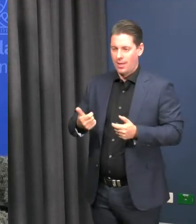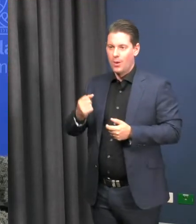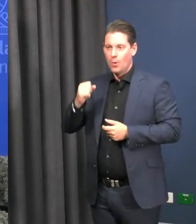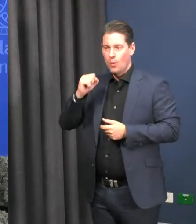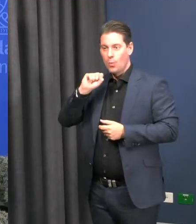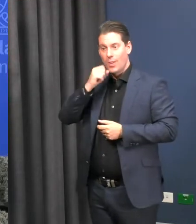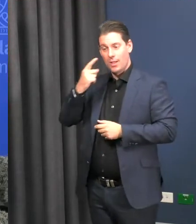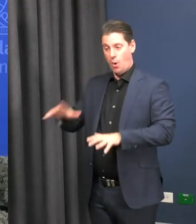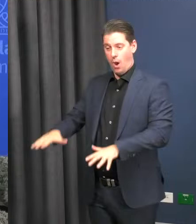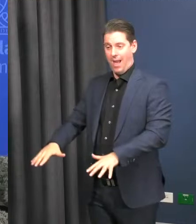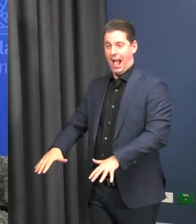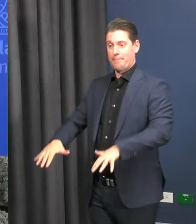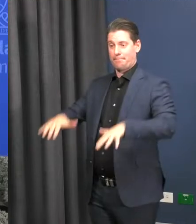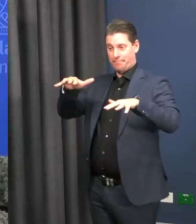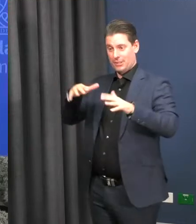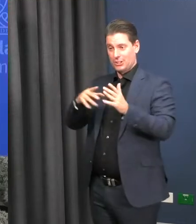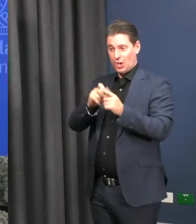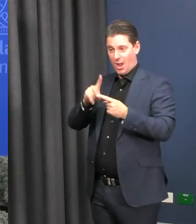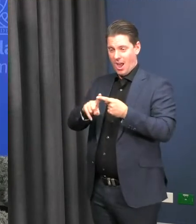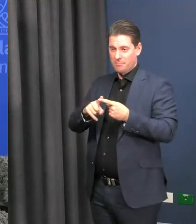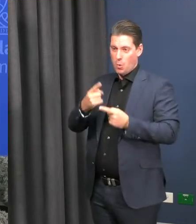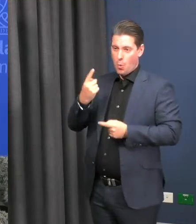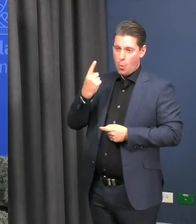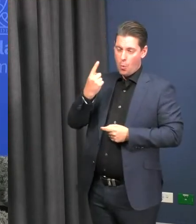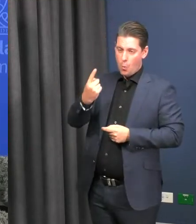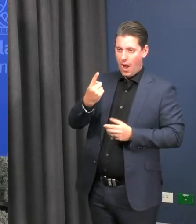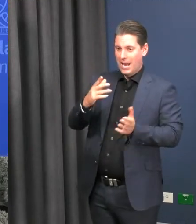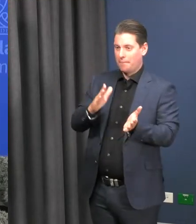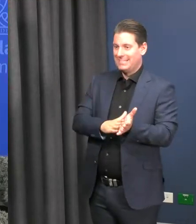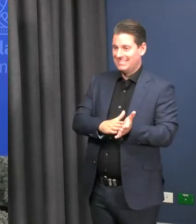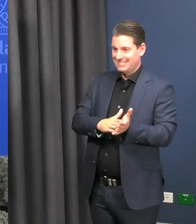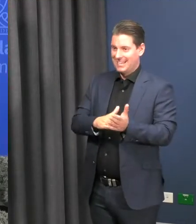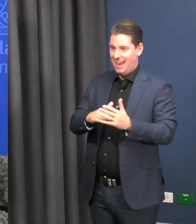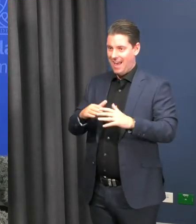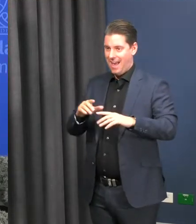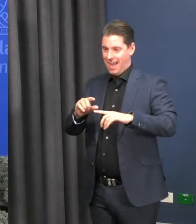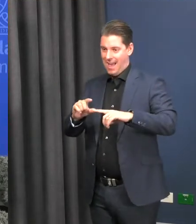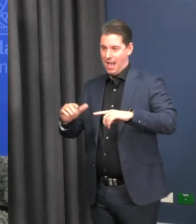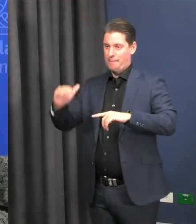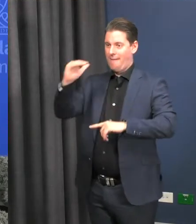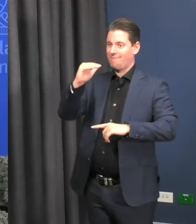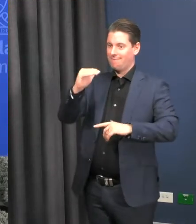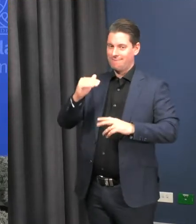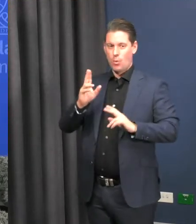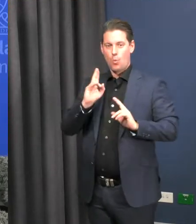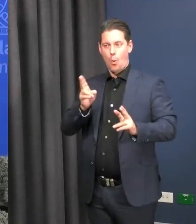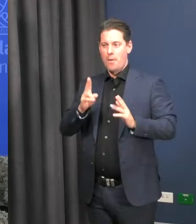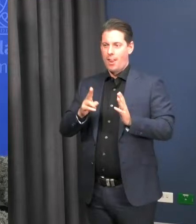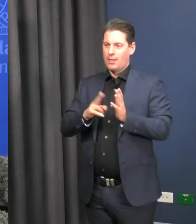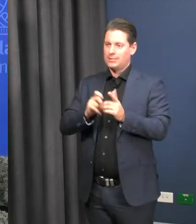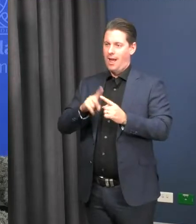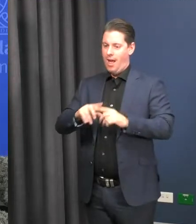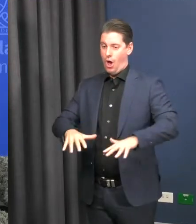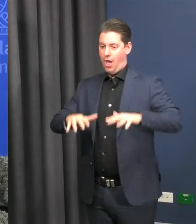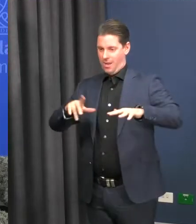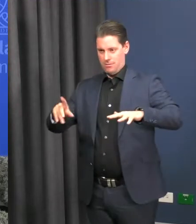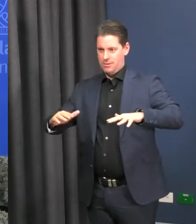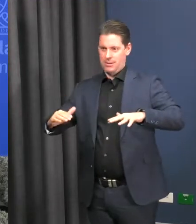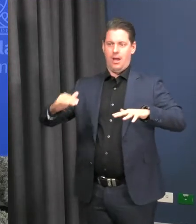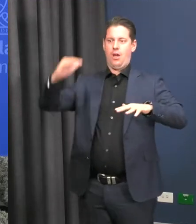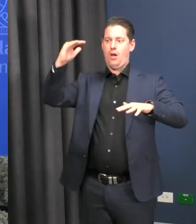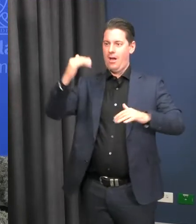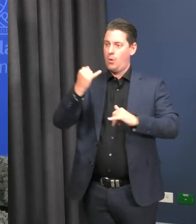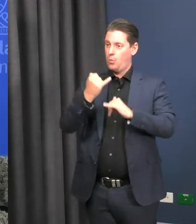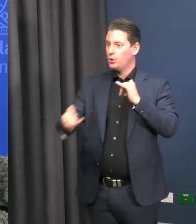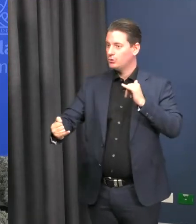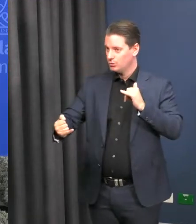sea levels between 1/2 to 1 metre above the normal highest tides that people see. There is some modelling